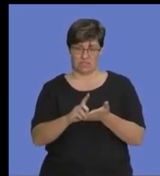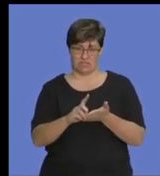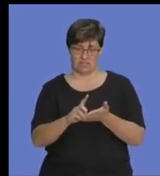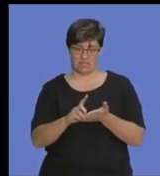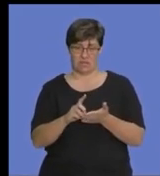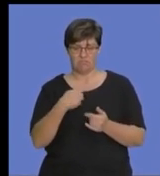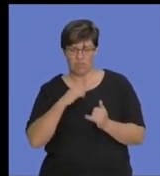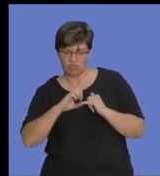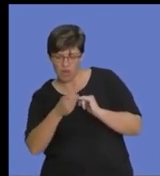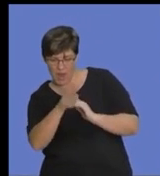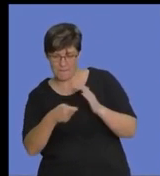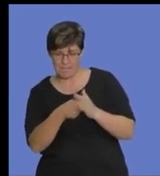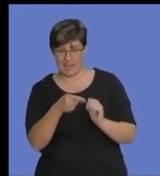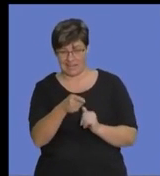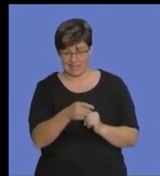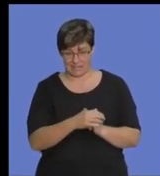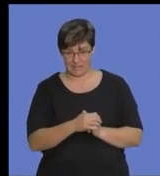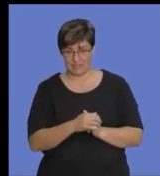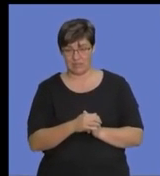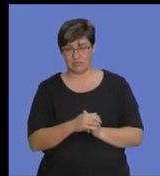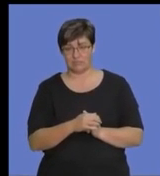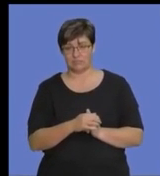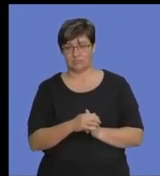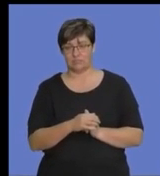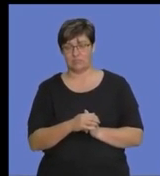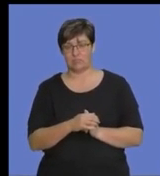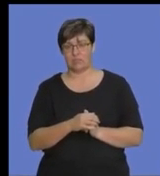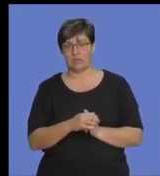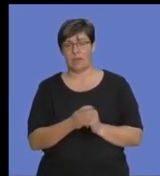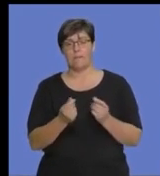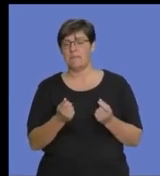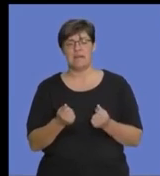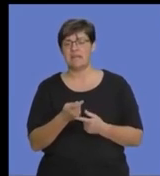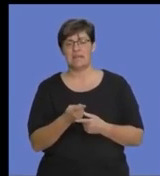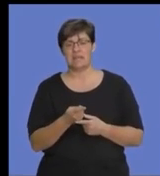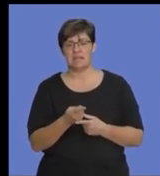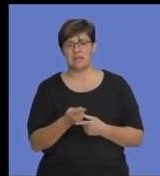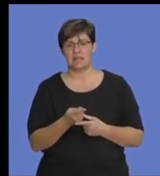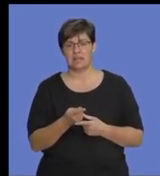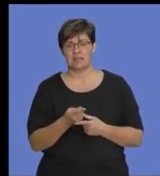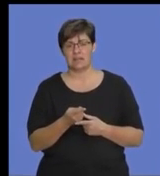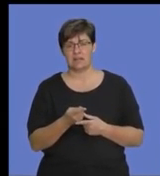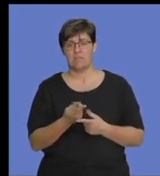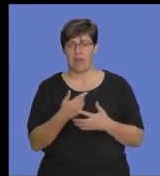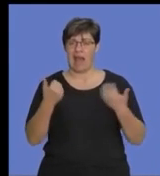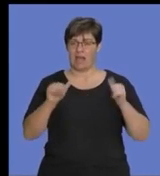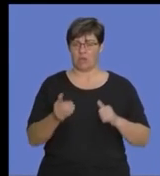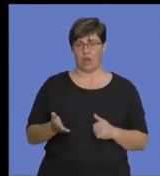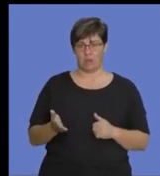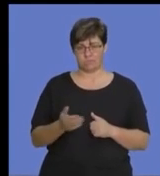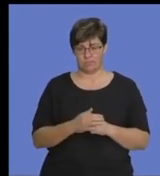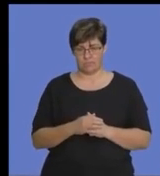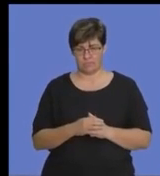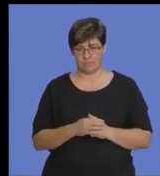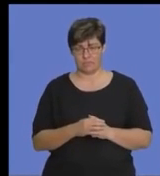up a deposit for something that she's trying to buy. Now, we want to know how much money she will actually have in